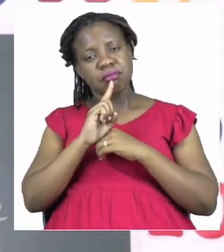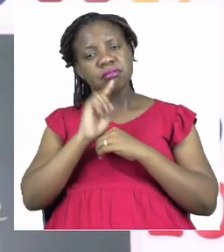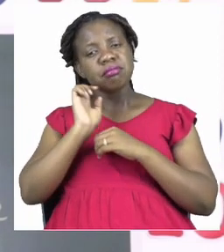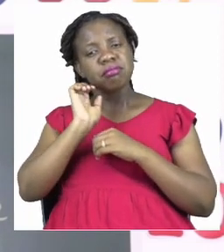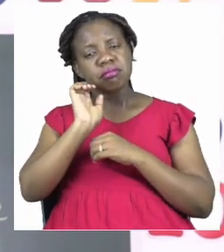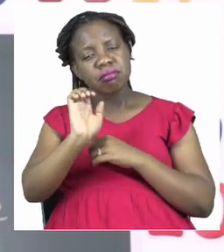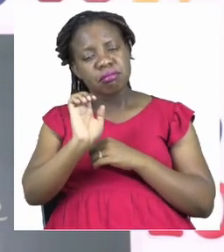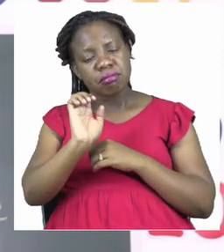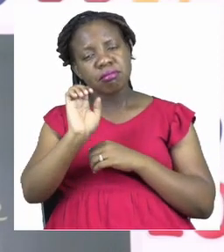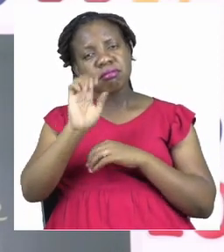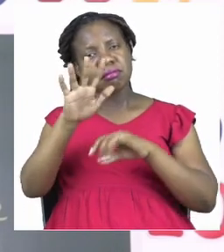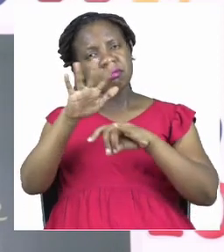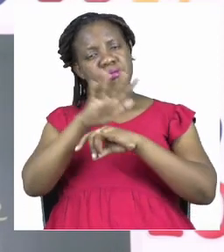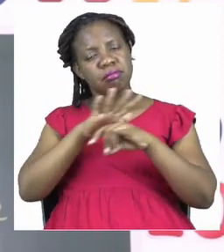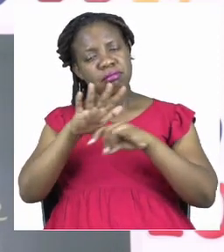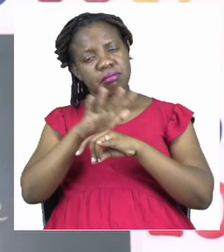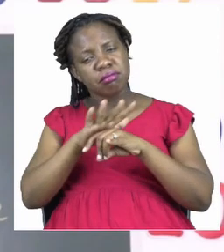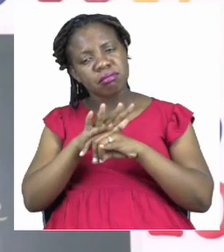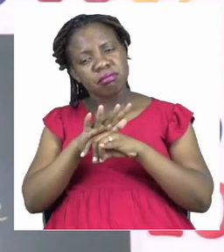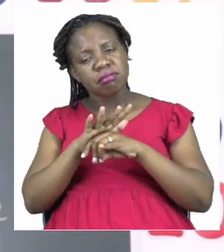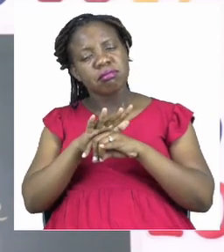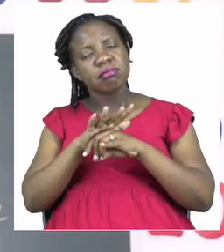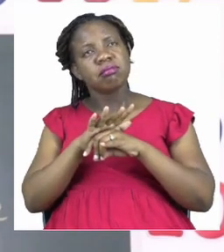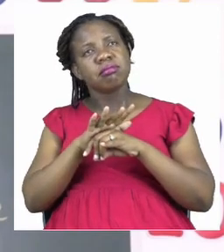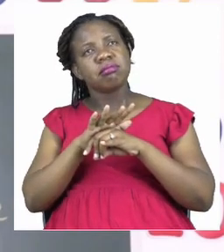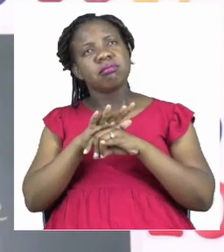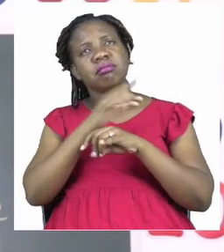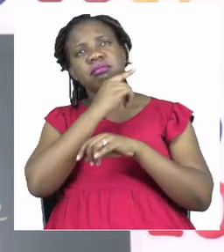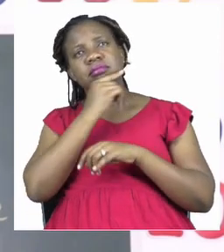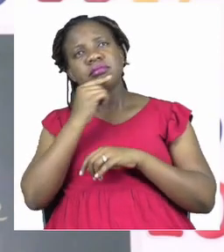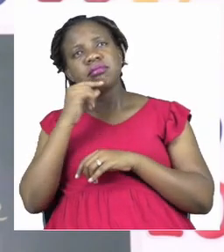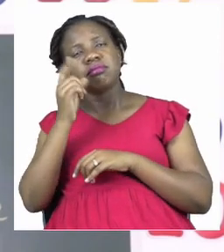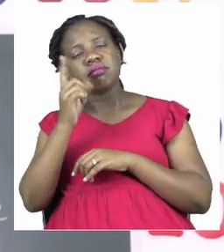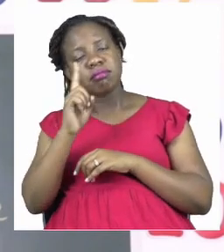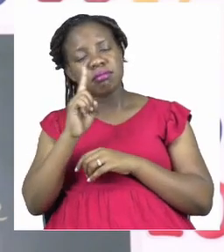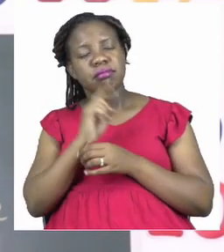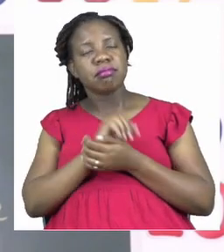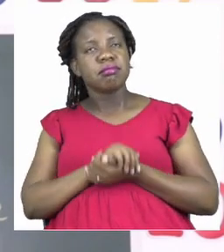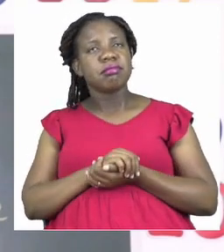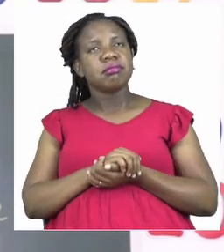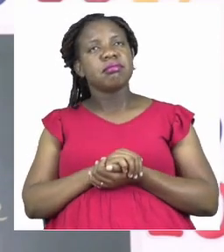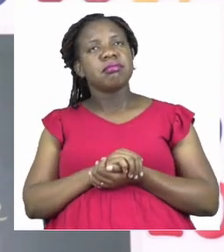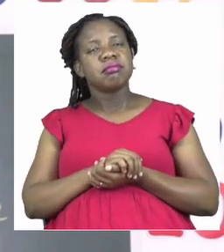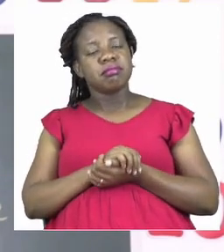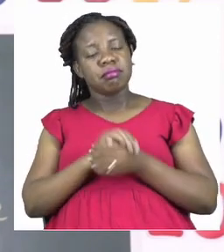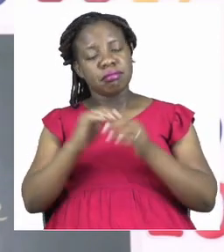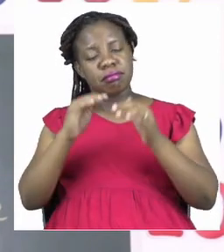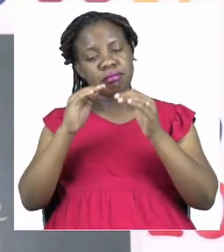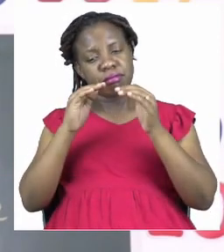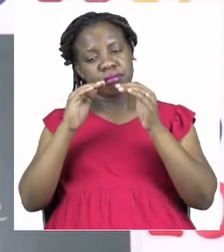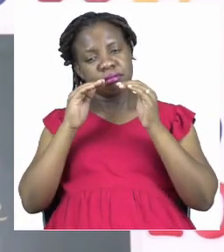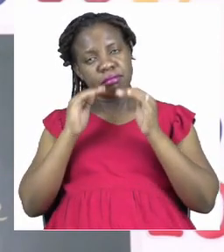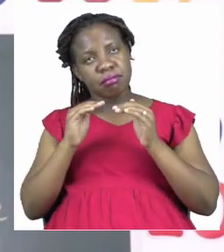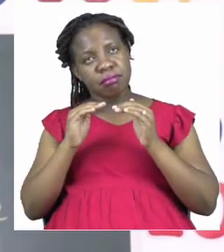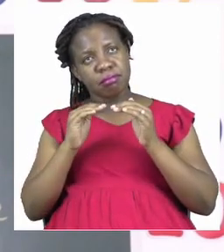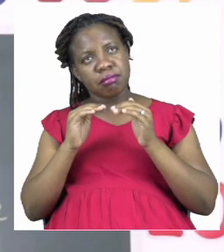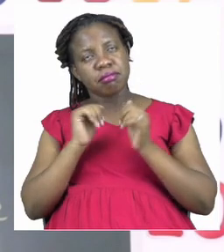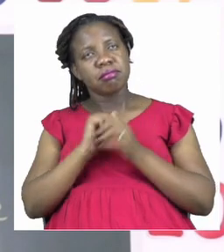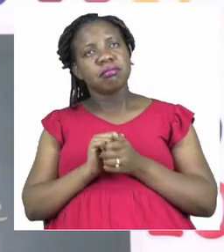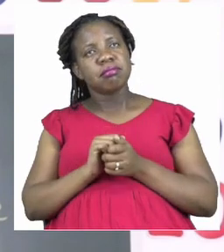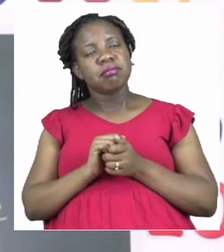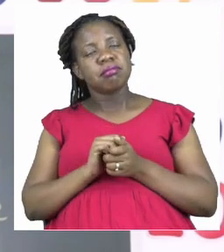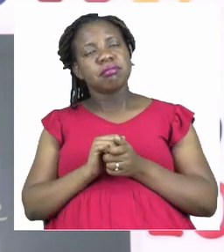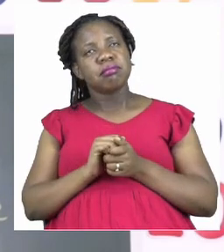how old they are. Some pets are very young. They can be like puppies and